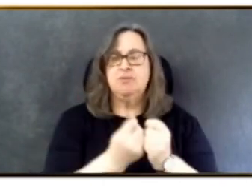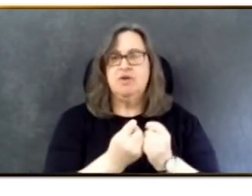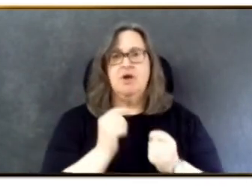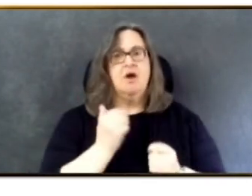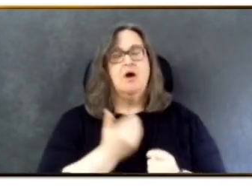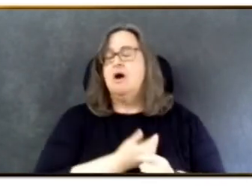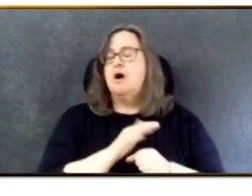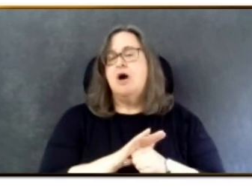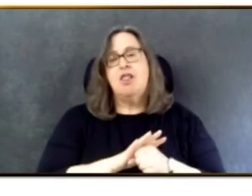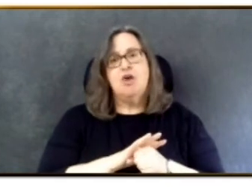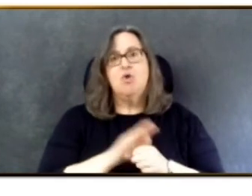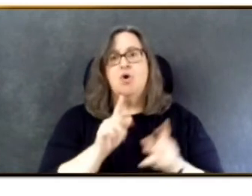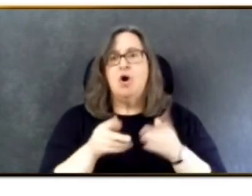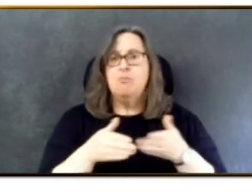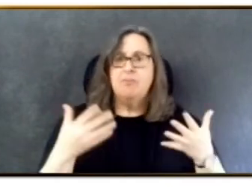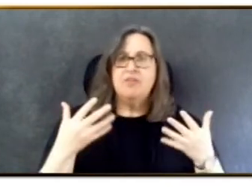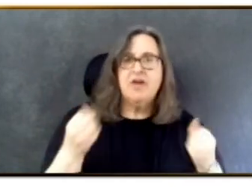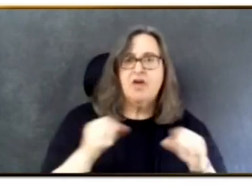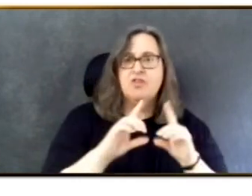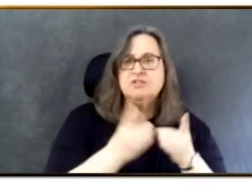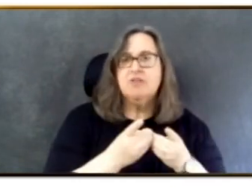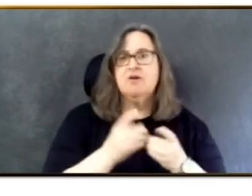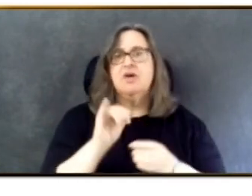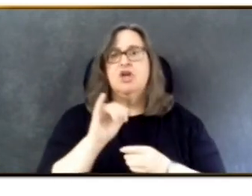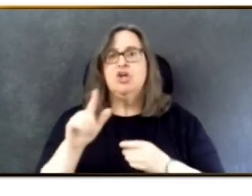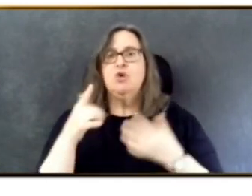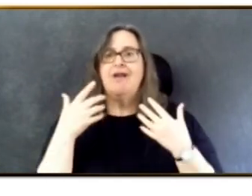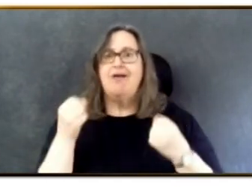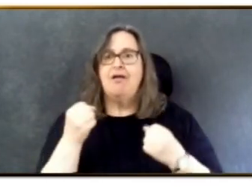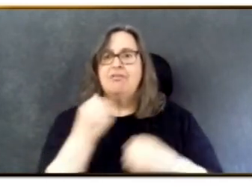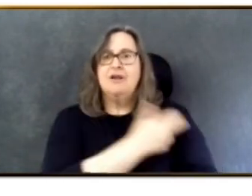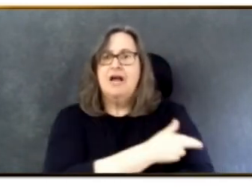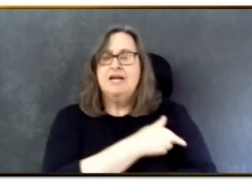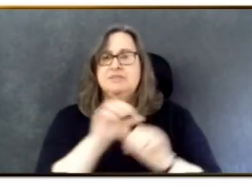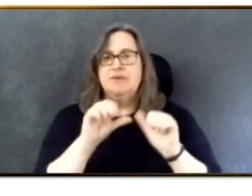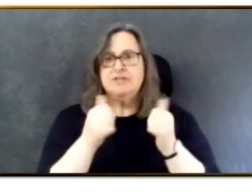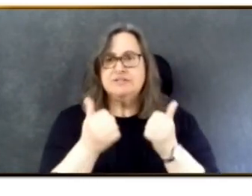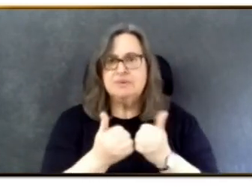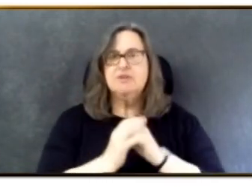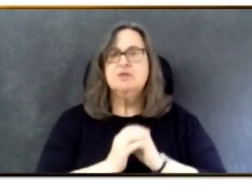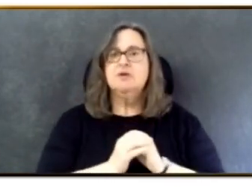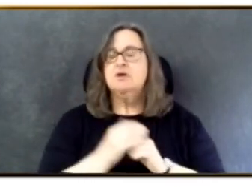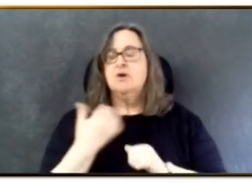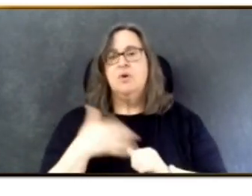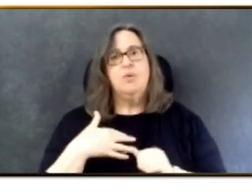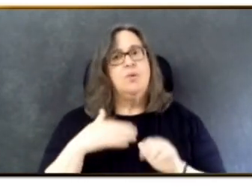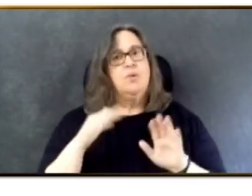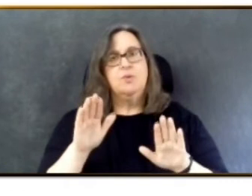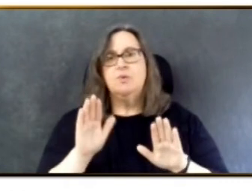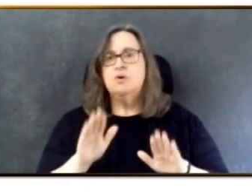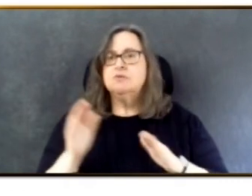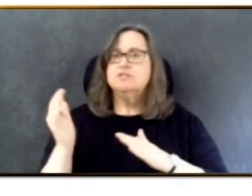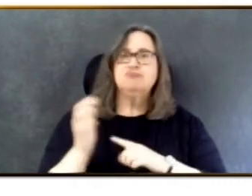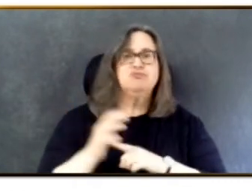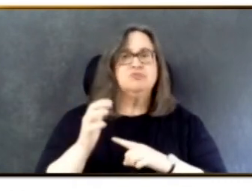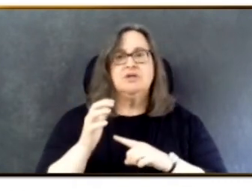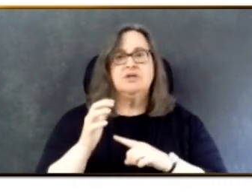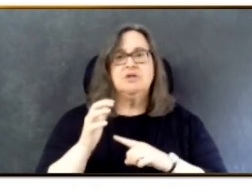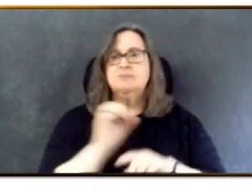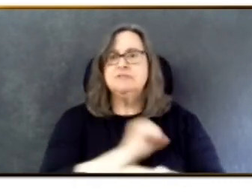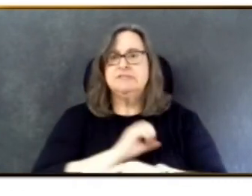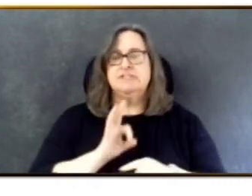health departments, the Illinois Health and Hospital Association, and the amazing staff on the ground